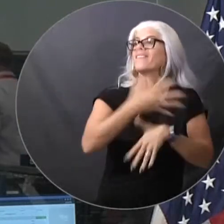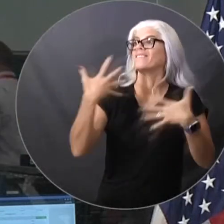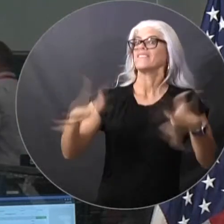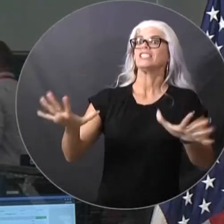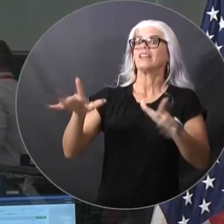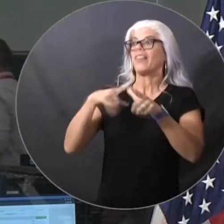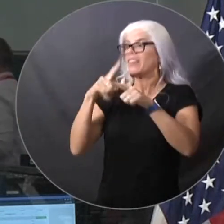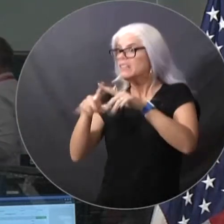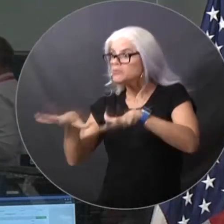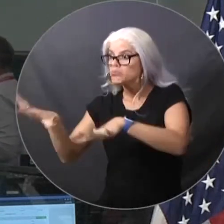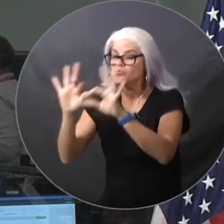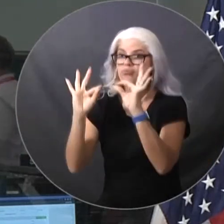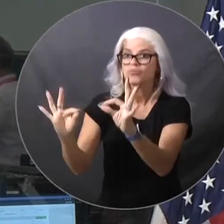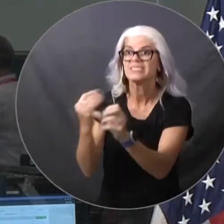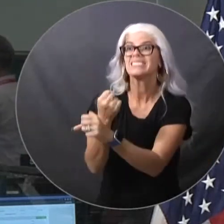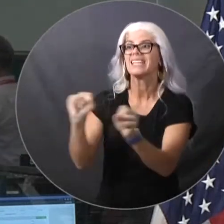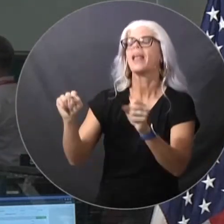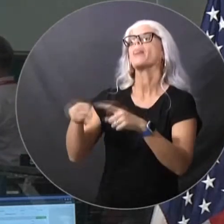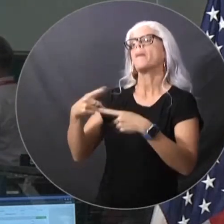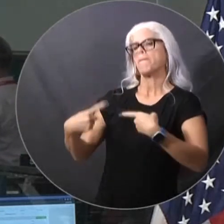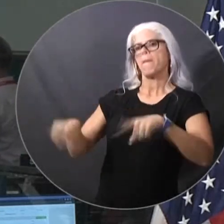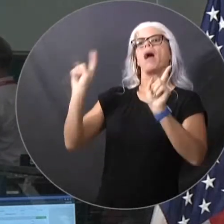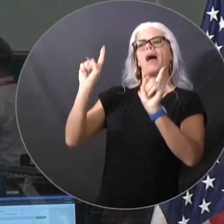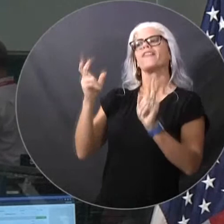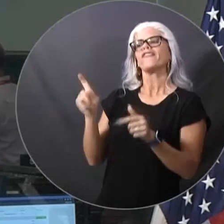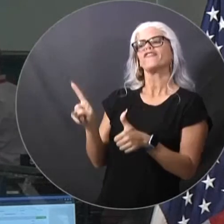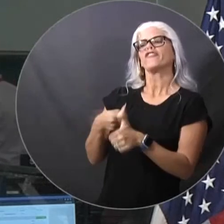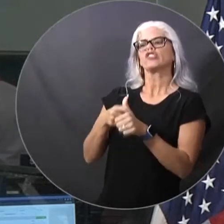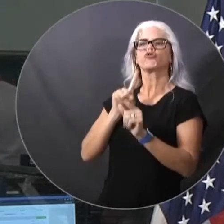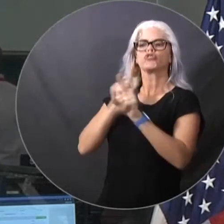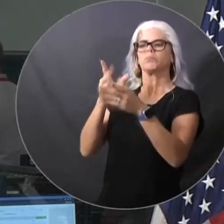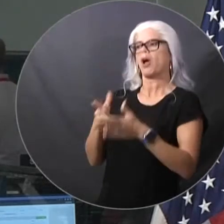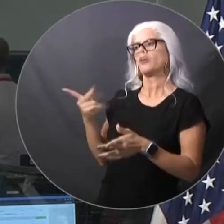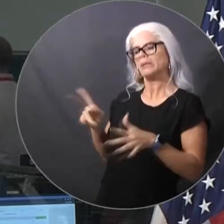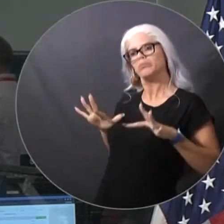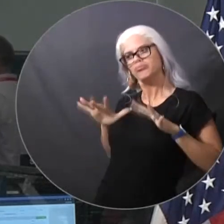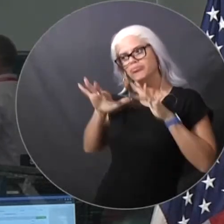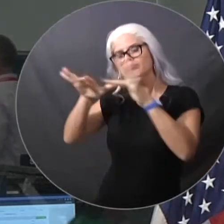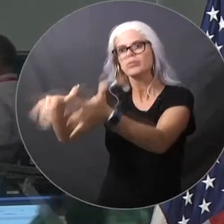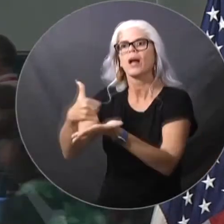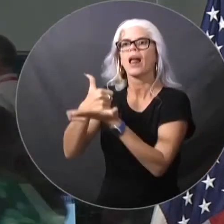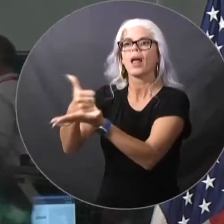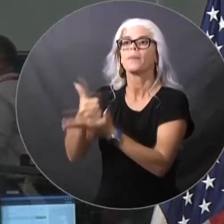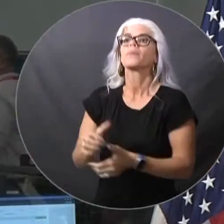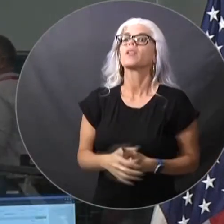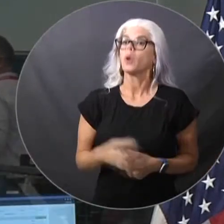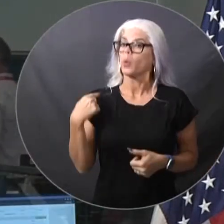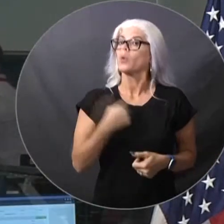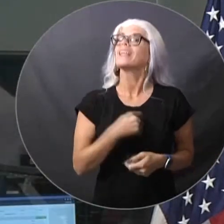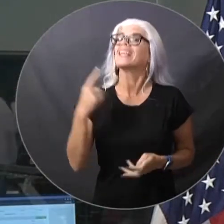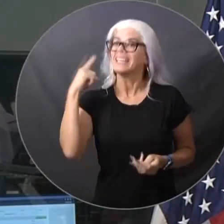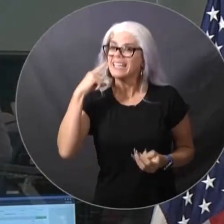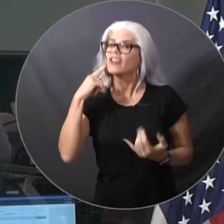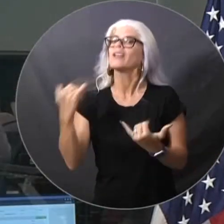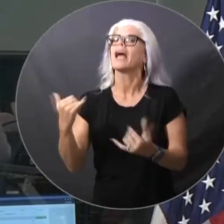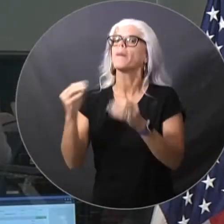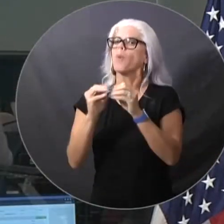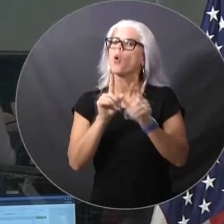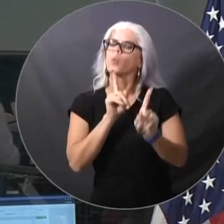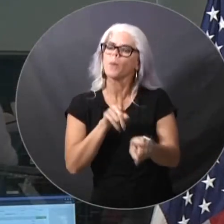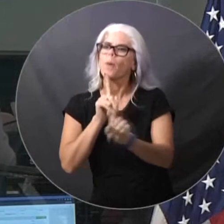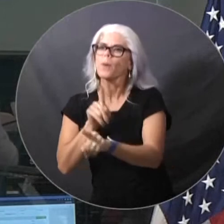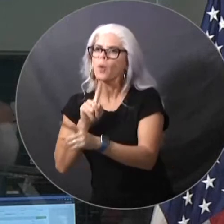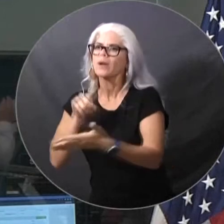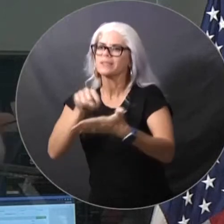the first responders to be able to do. We are getting reports, but it's going to take a little bit more time to know exactly in terms